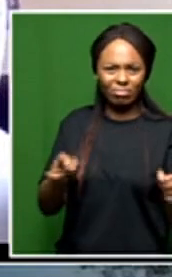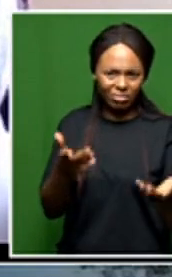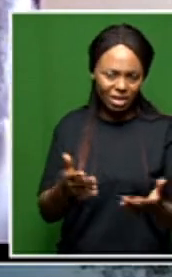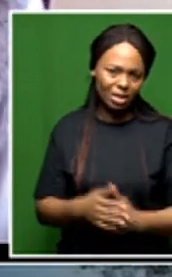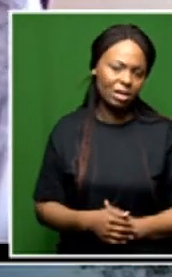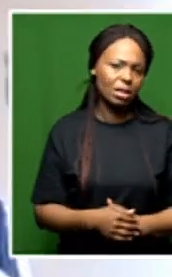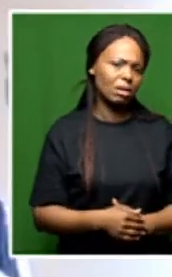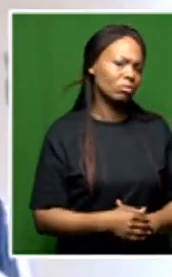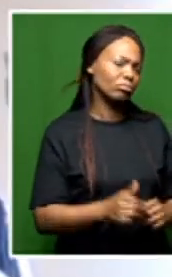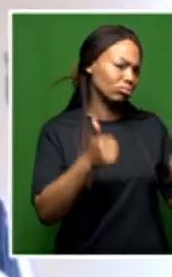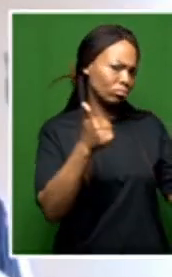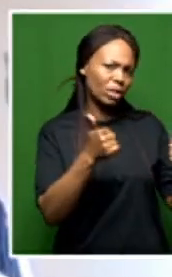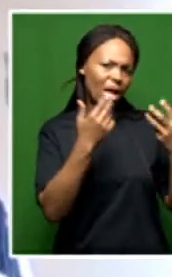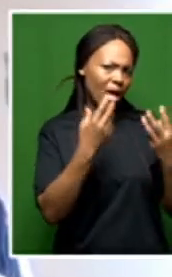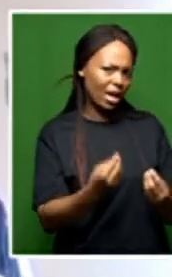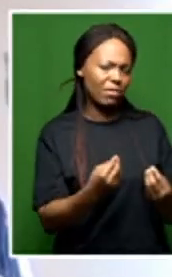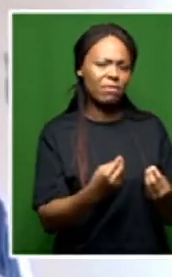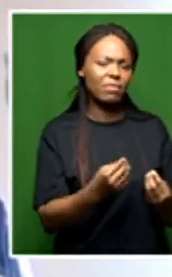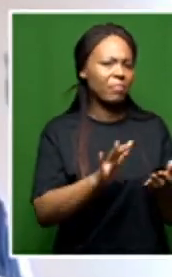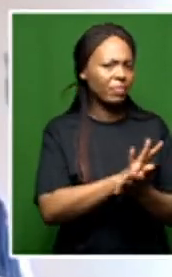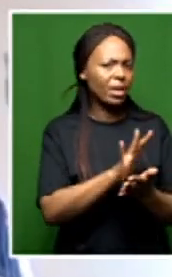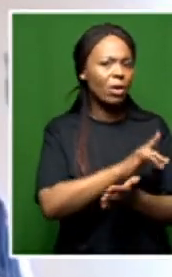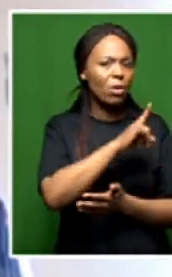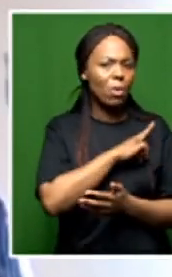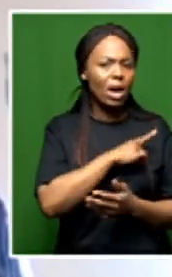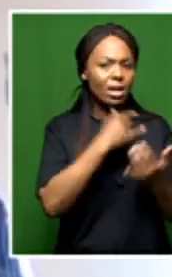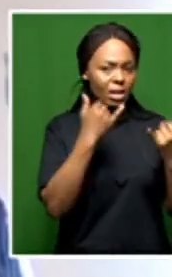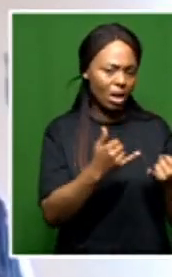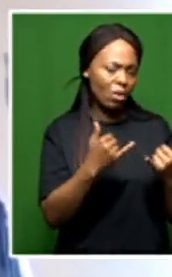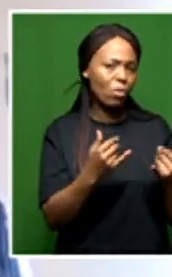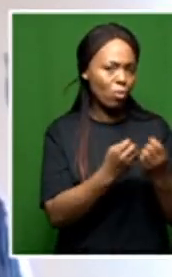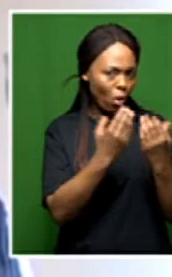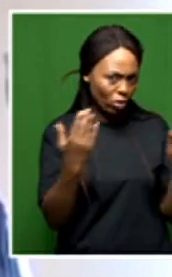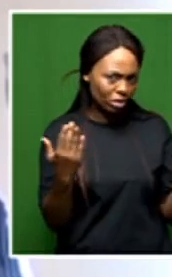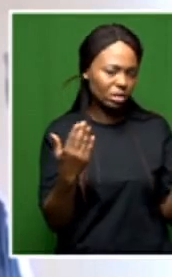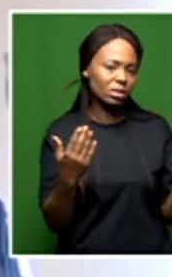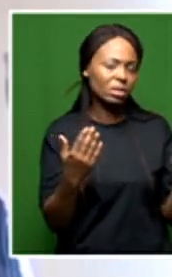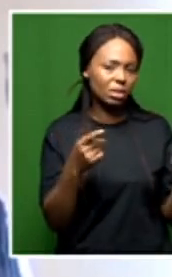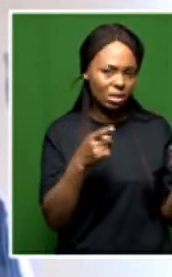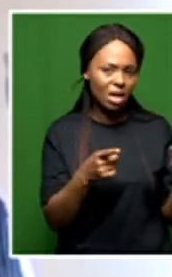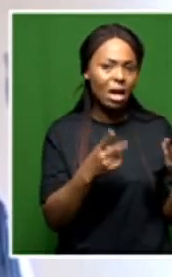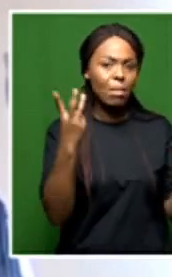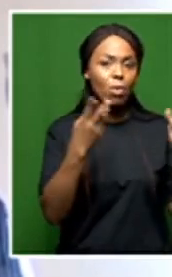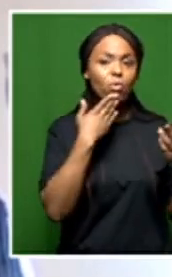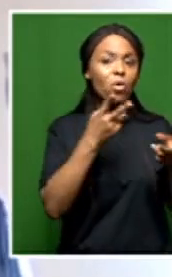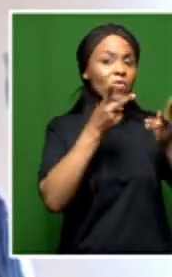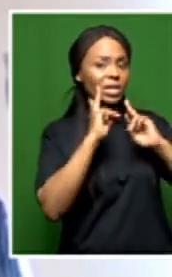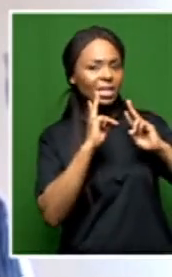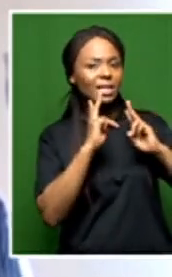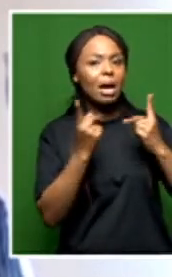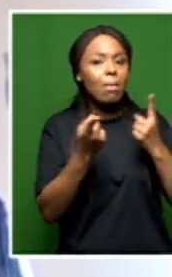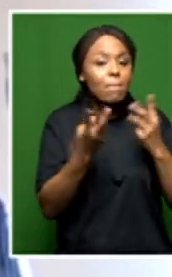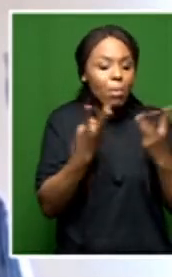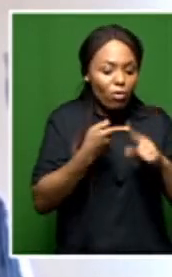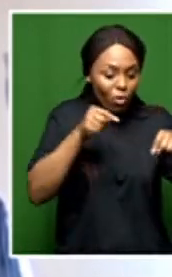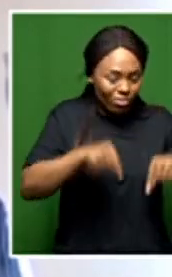very grateful that the main component of our market is our domestic guests. Yes. So our domestic guests, depending on